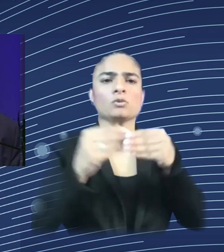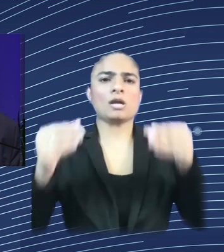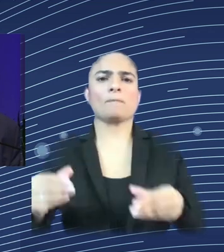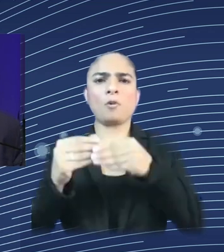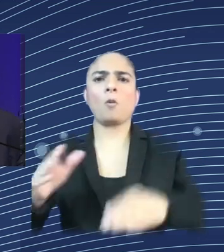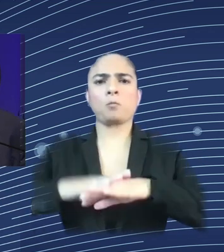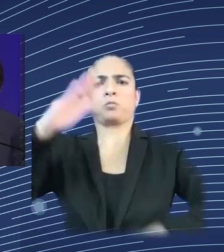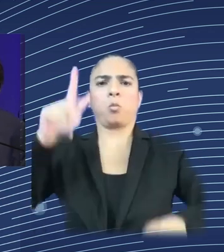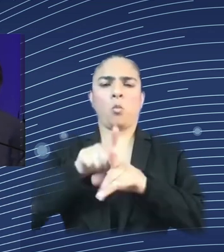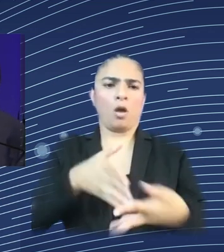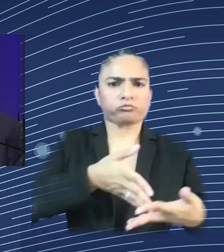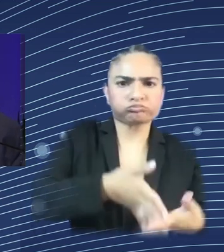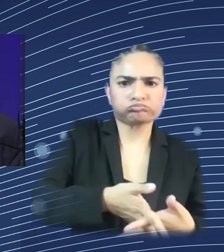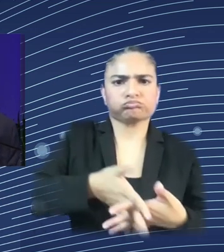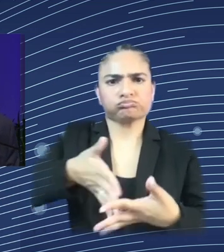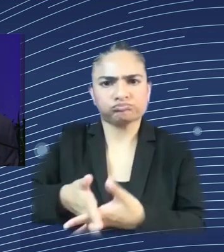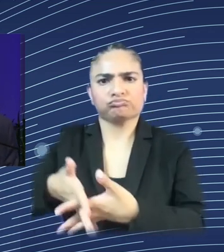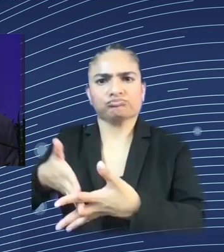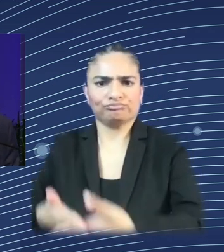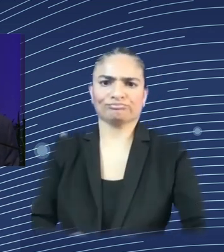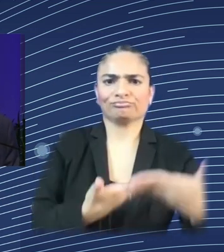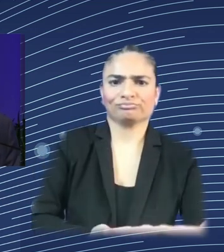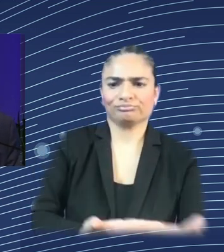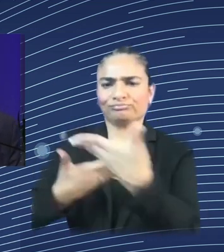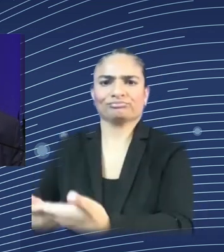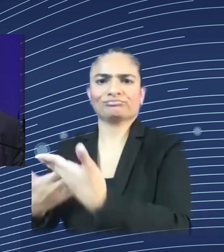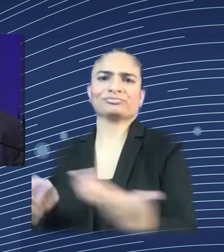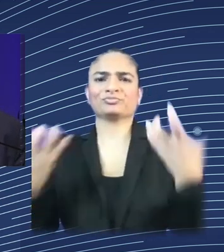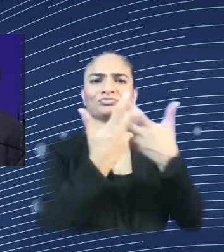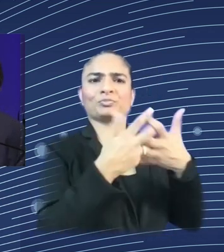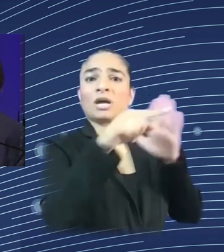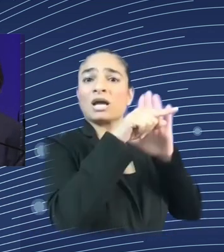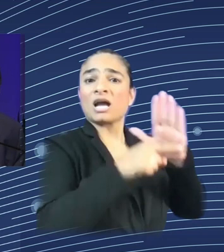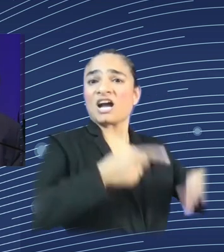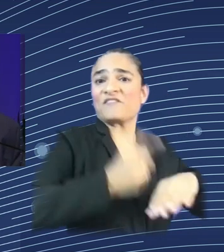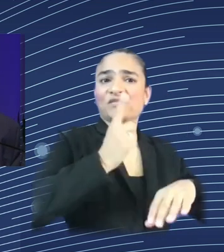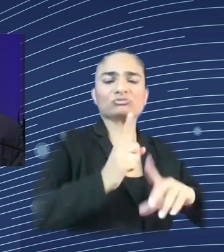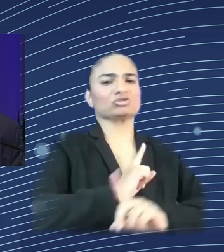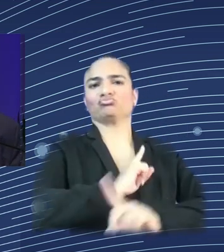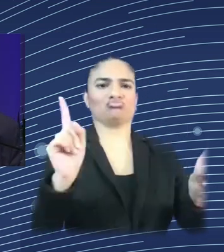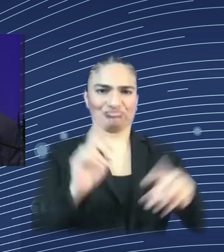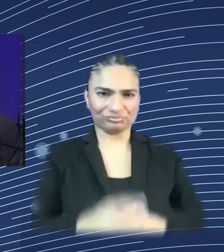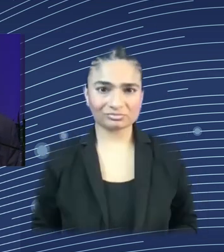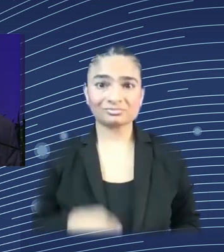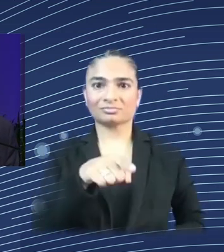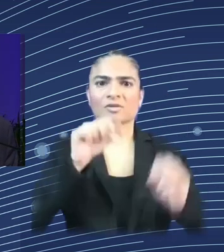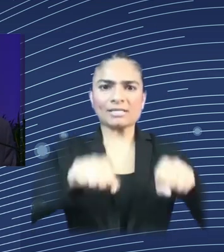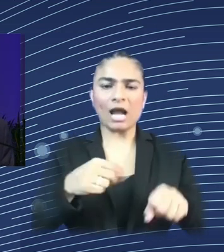more and better be detected. And why not introduce also computer vision and smart